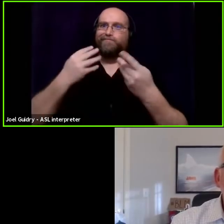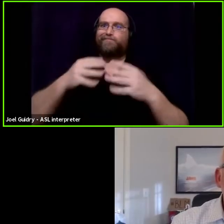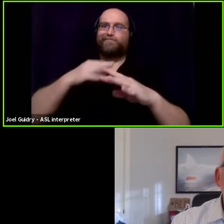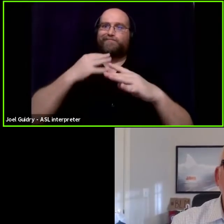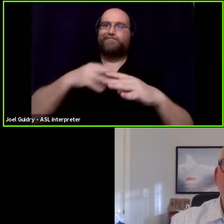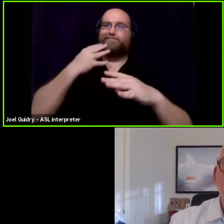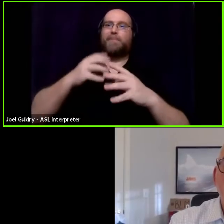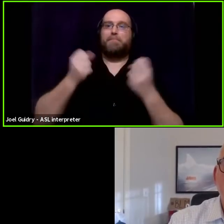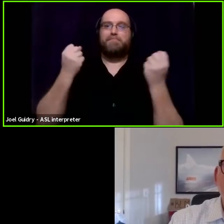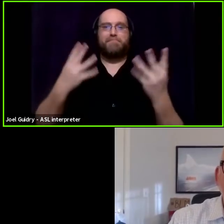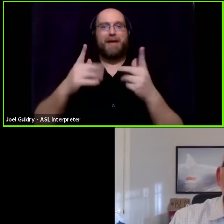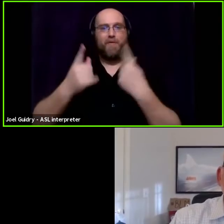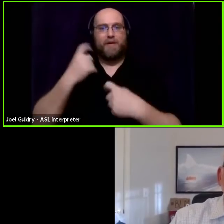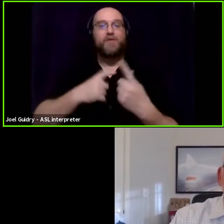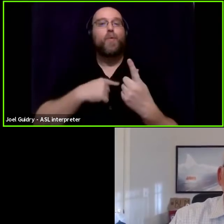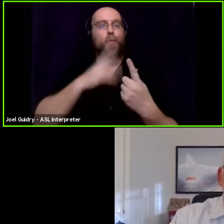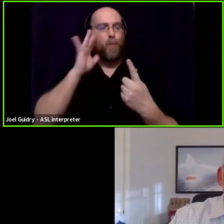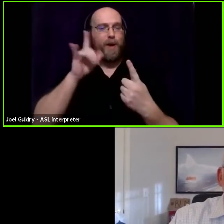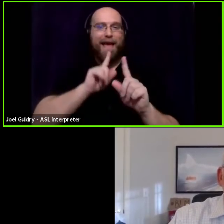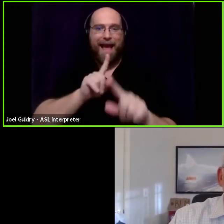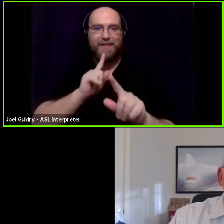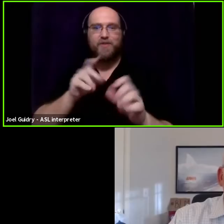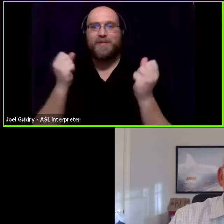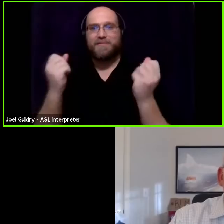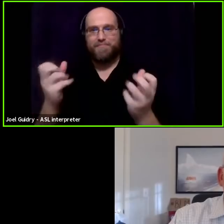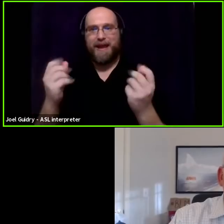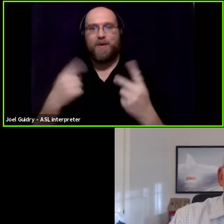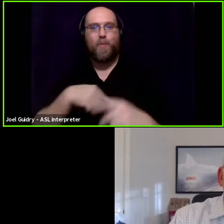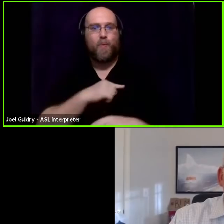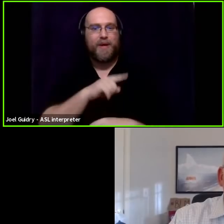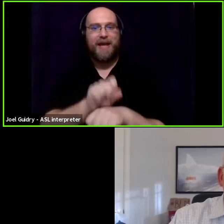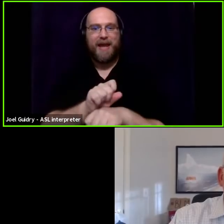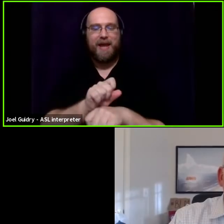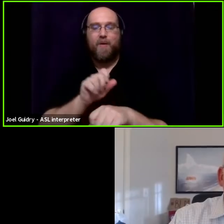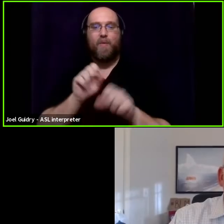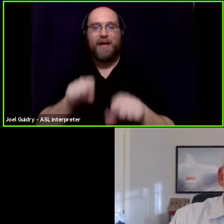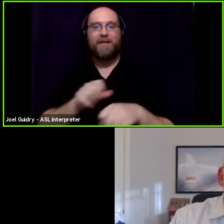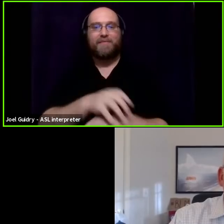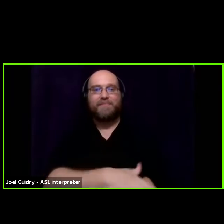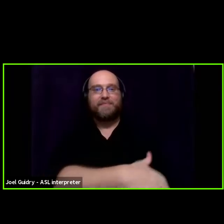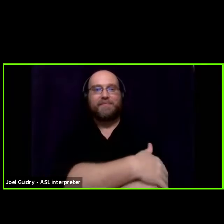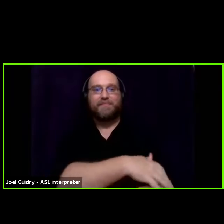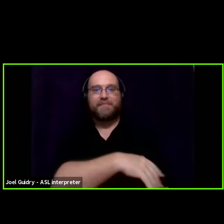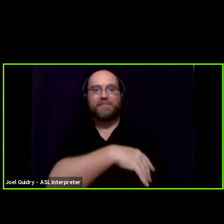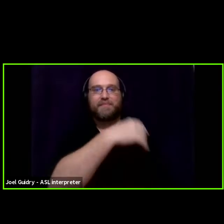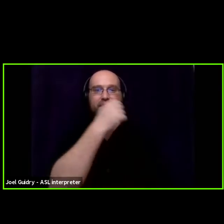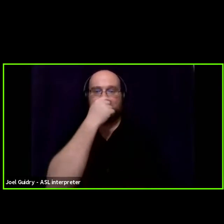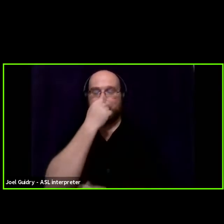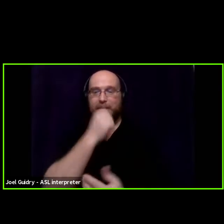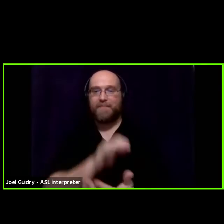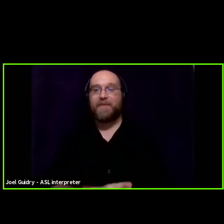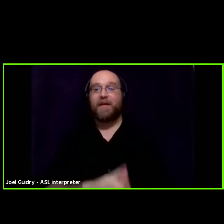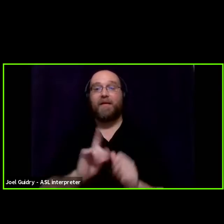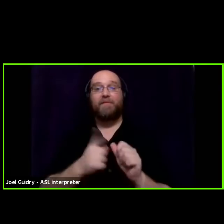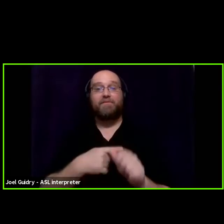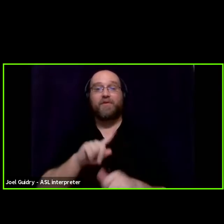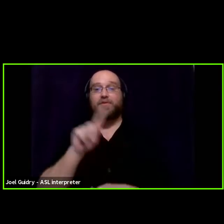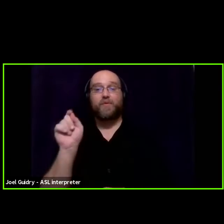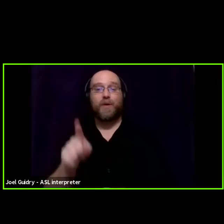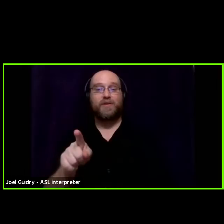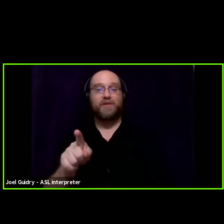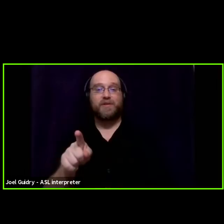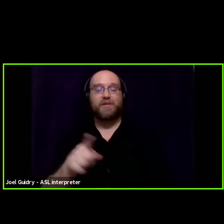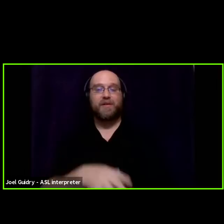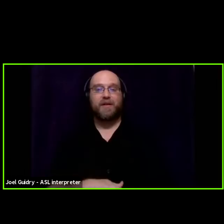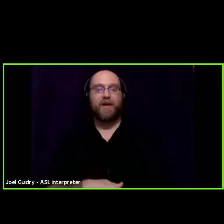I'm going to ask some of these questions in buckets, so it might take a little bit for people to answer. The first question is, what if a